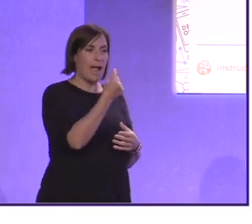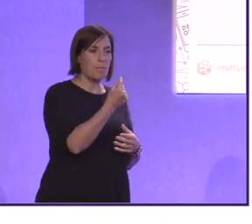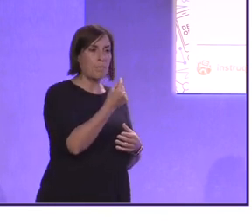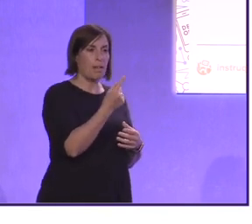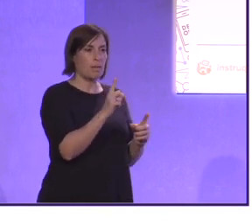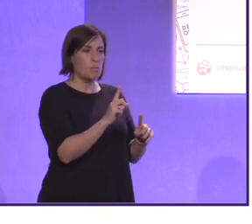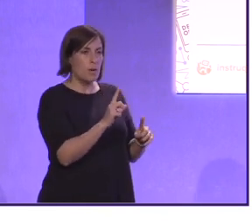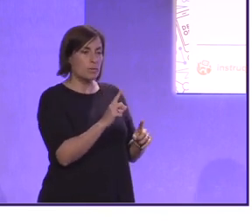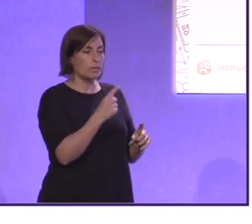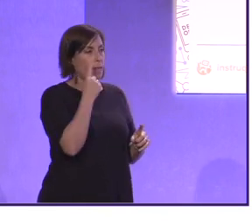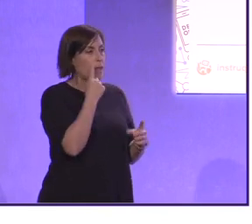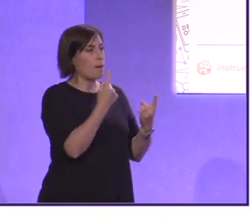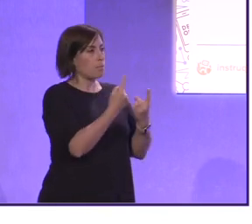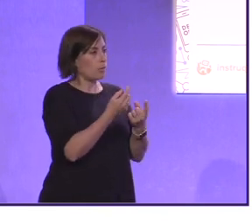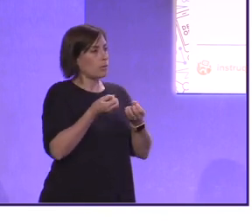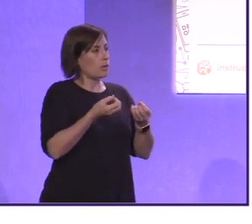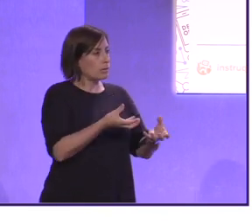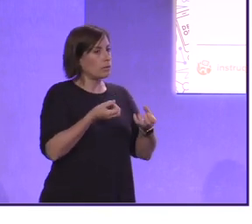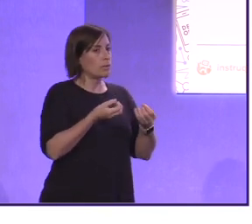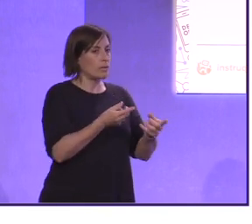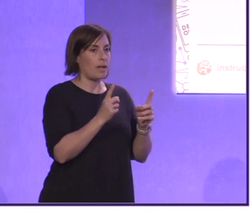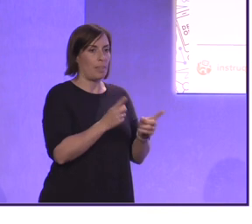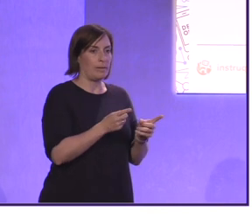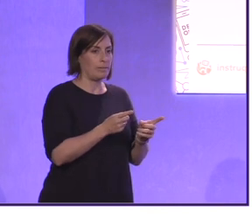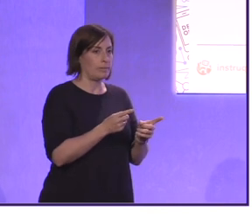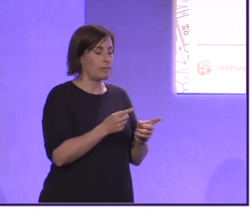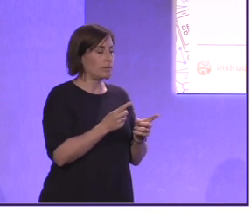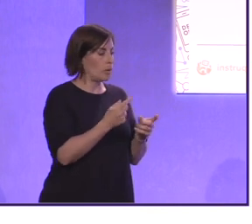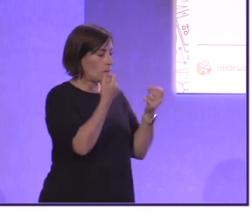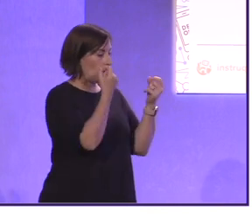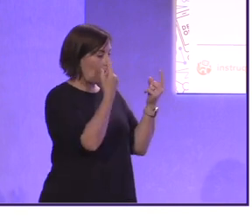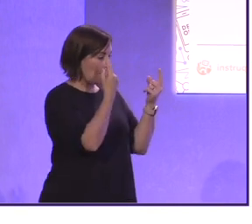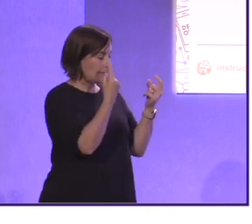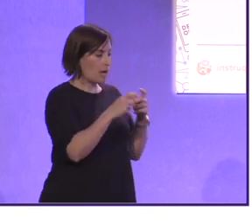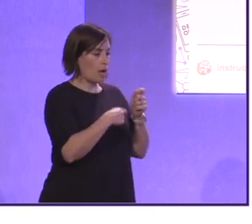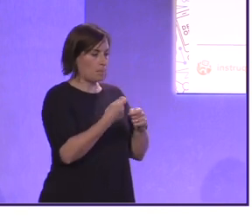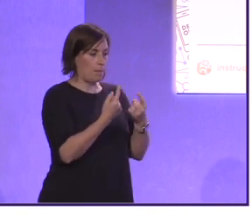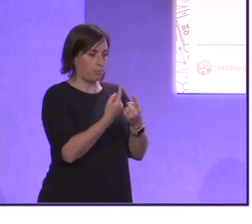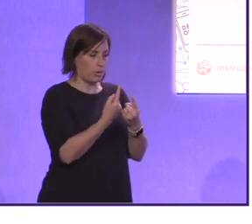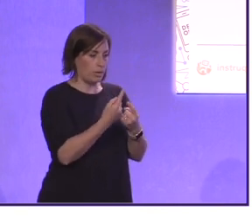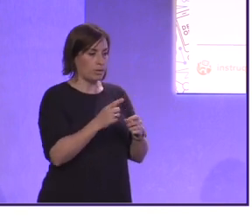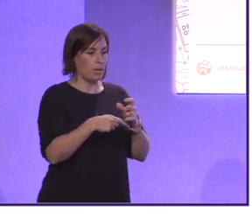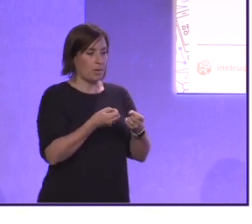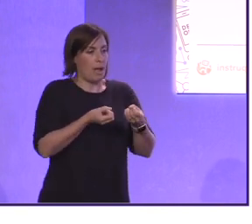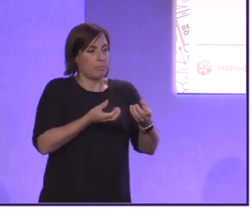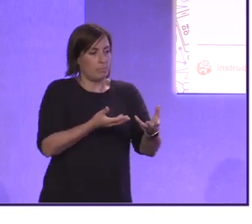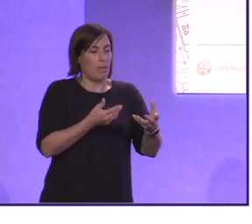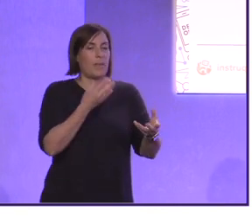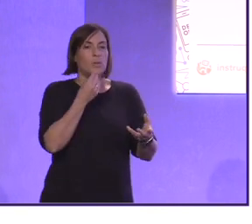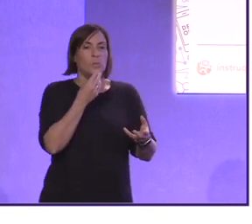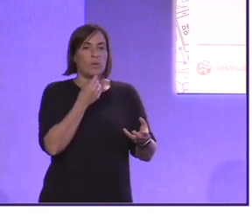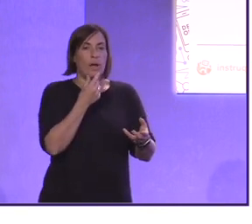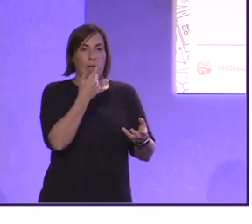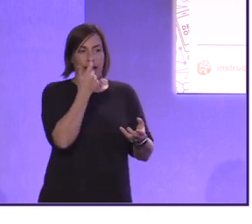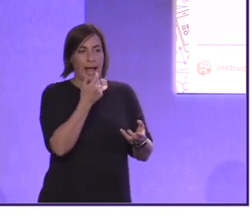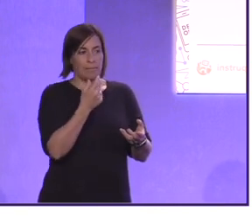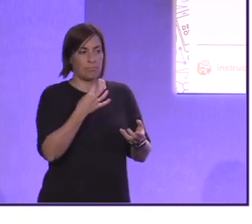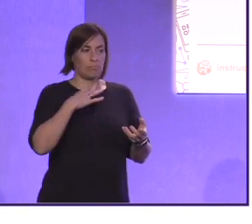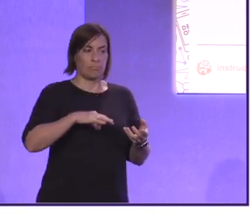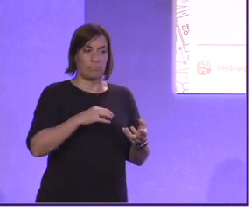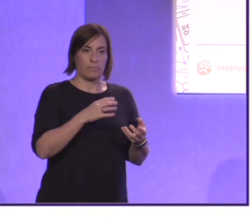shipping products. So we think about having an idea, turning it into a product, and meeting some sort of an outcome for our users. And that is super important,